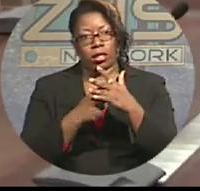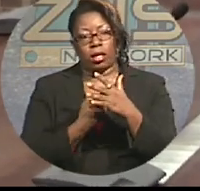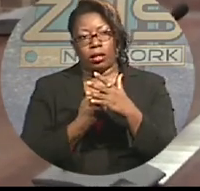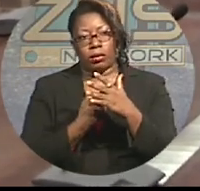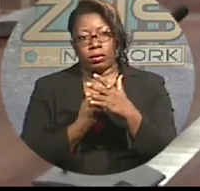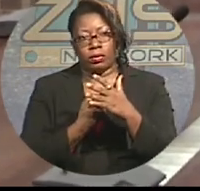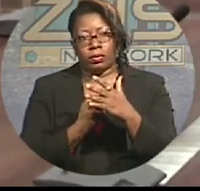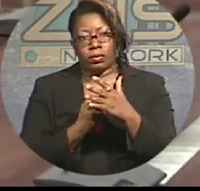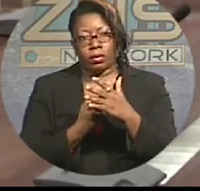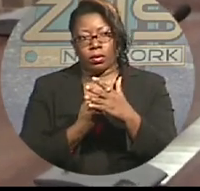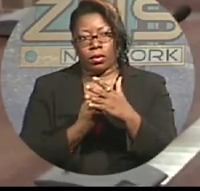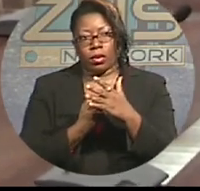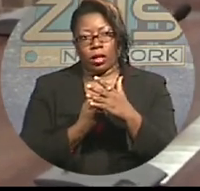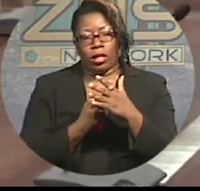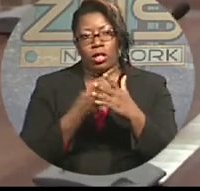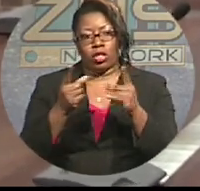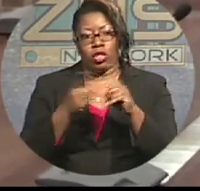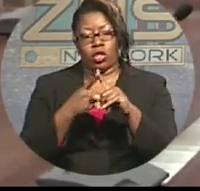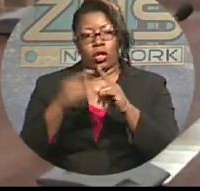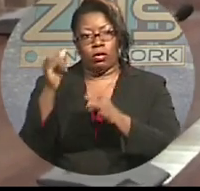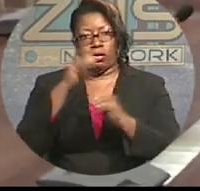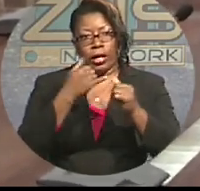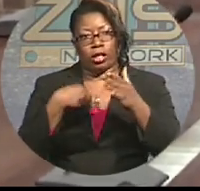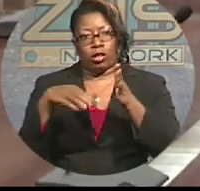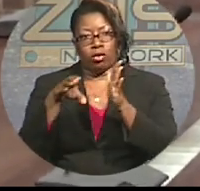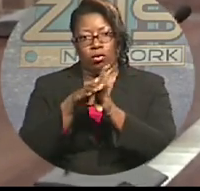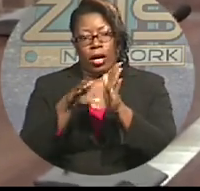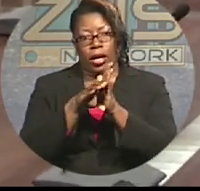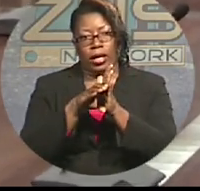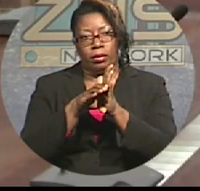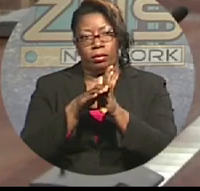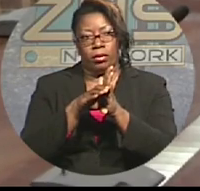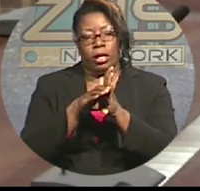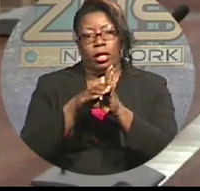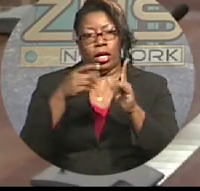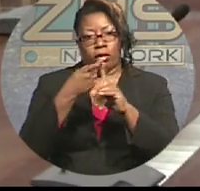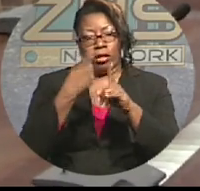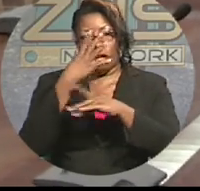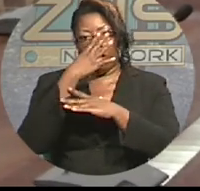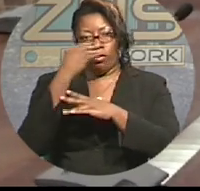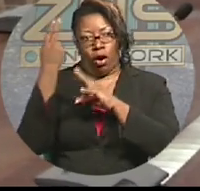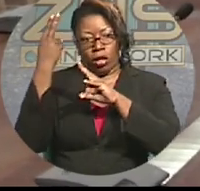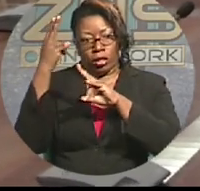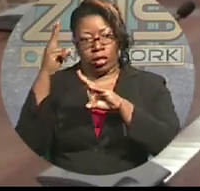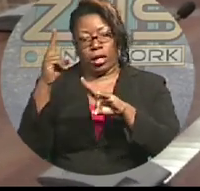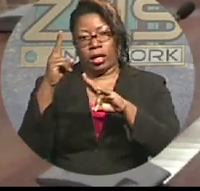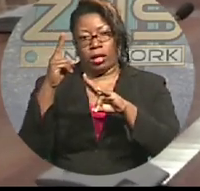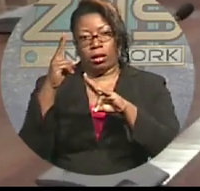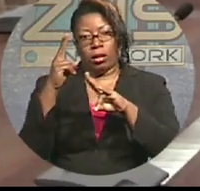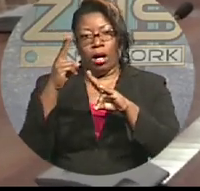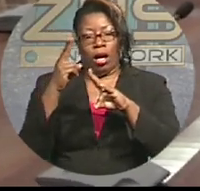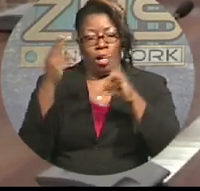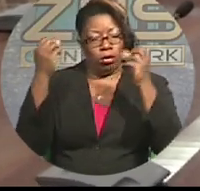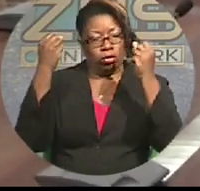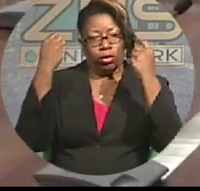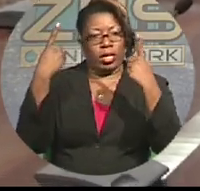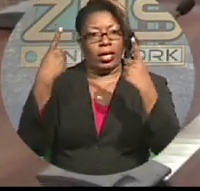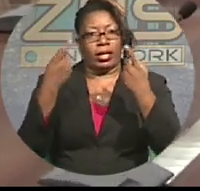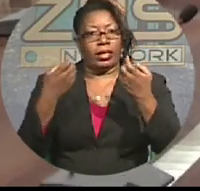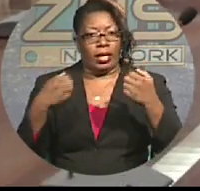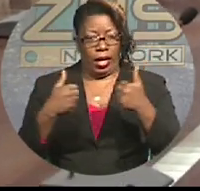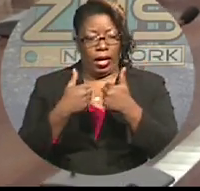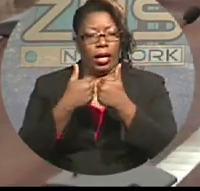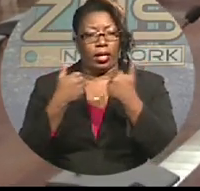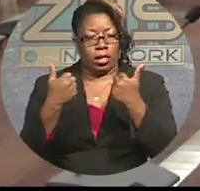in place to fight crime. This in the wake of the tragic situation in Fox Hill this past weekend, where a number of persons lost their lives.